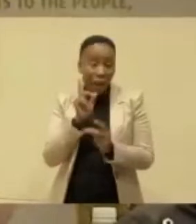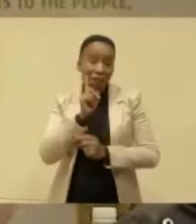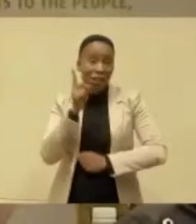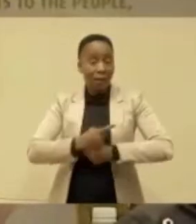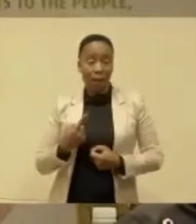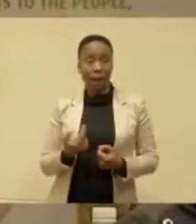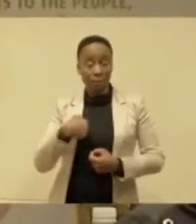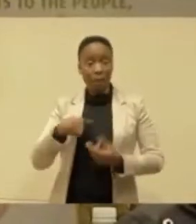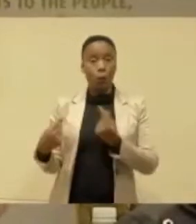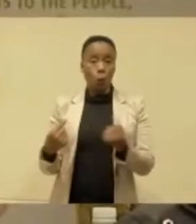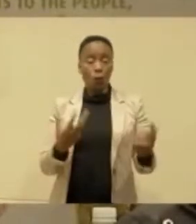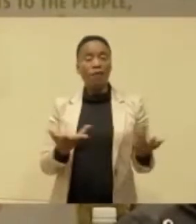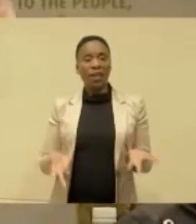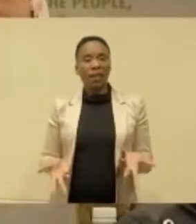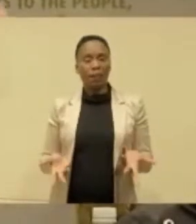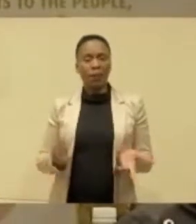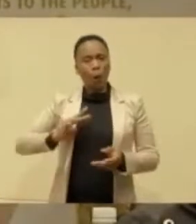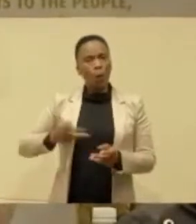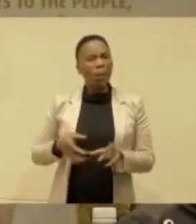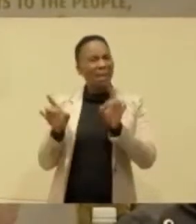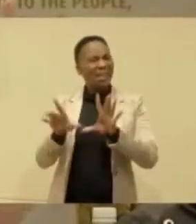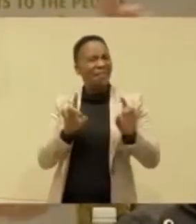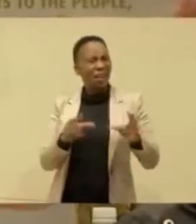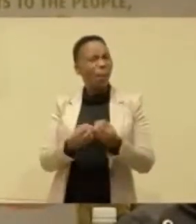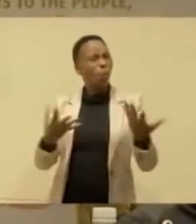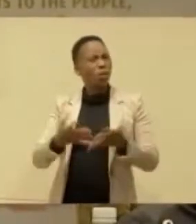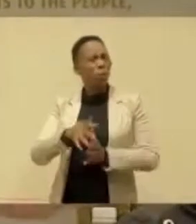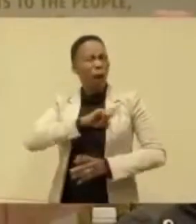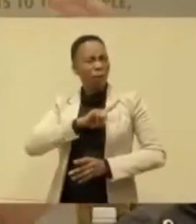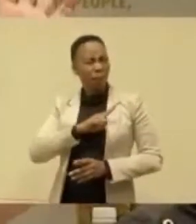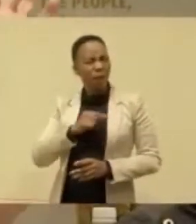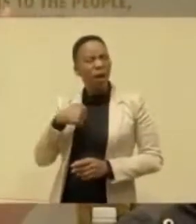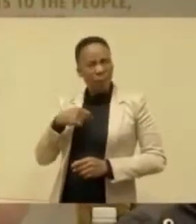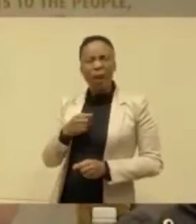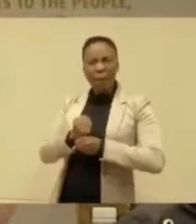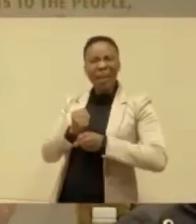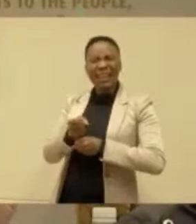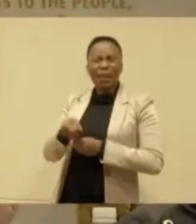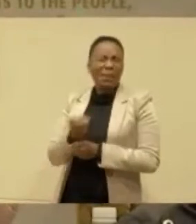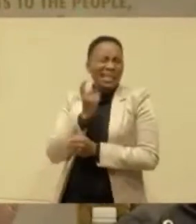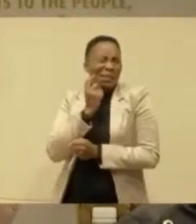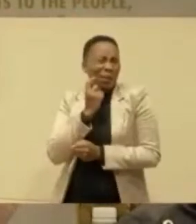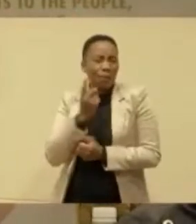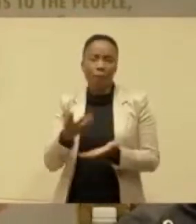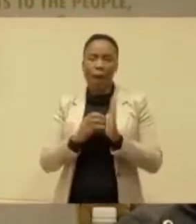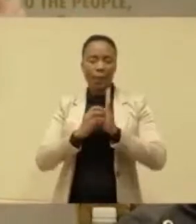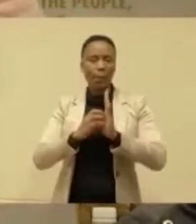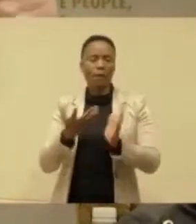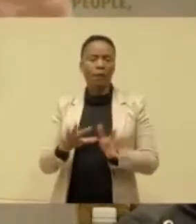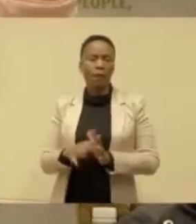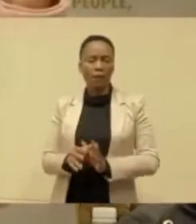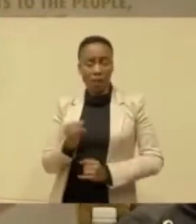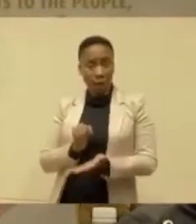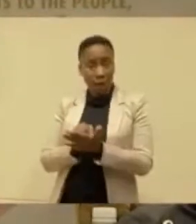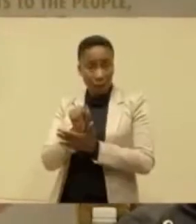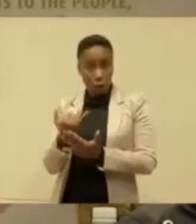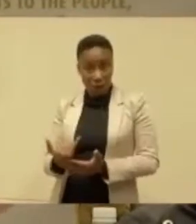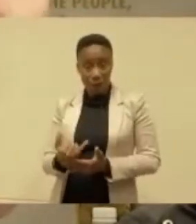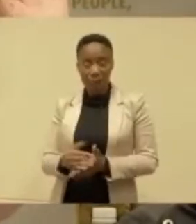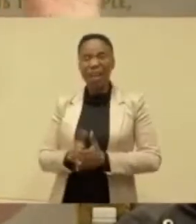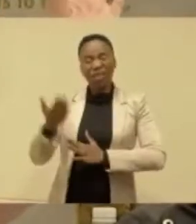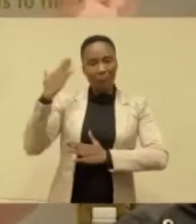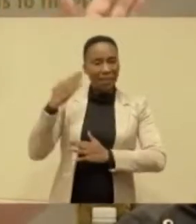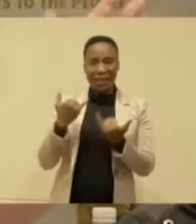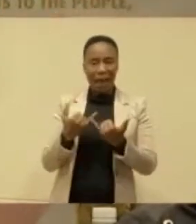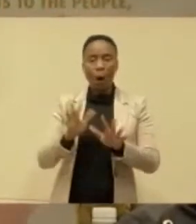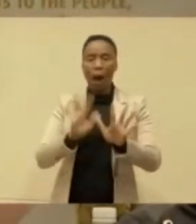is is is women suffering the most i was just making them a very simple example in the past not now anymore